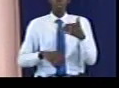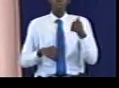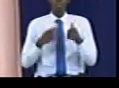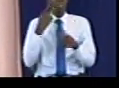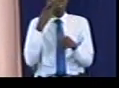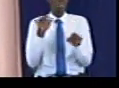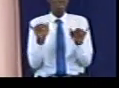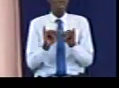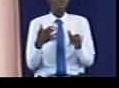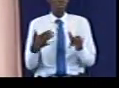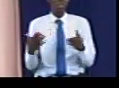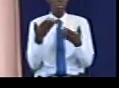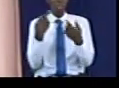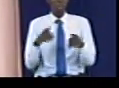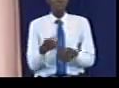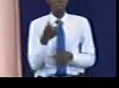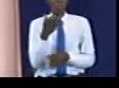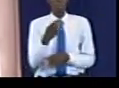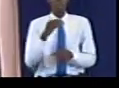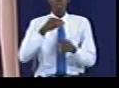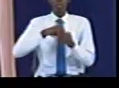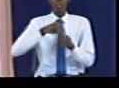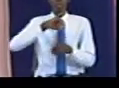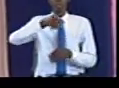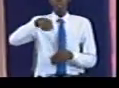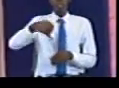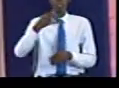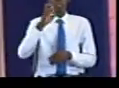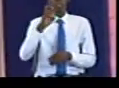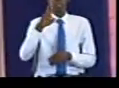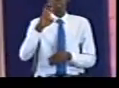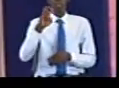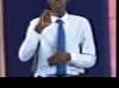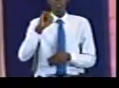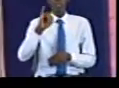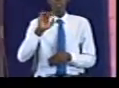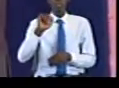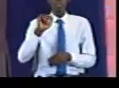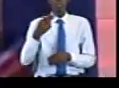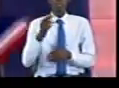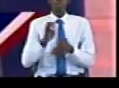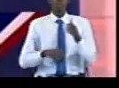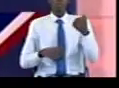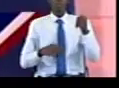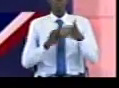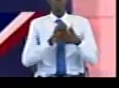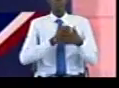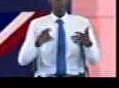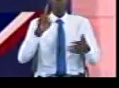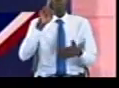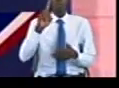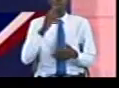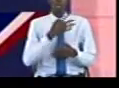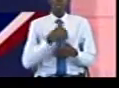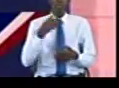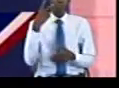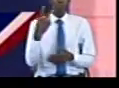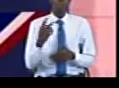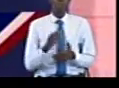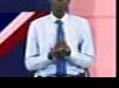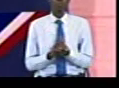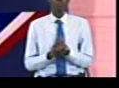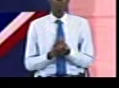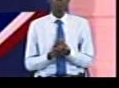here. Jeremiah chapter 10, and I'm reading from verses 1 and 2. Jeremiah chapter 10, verses 1 and 2. Hear ye